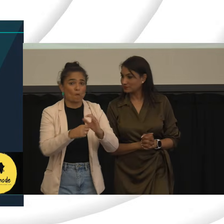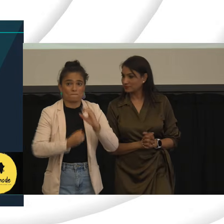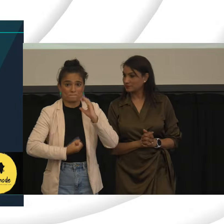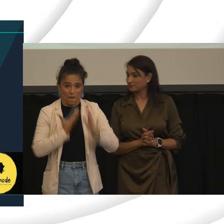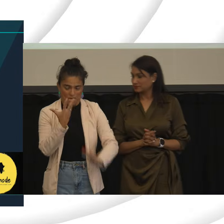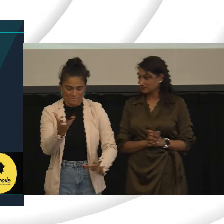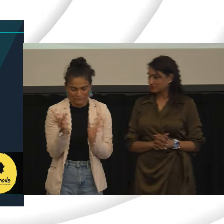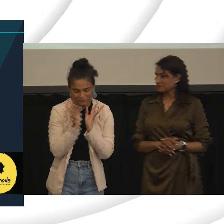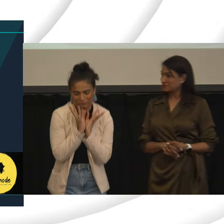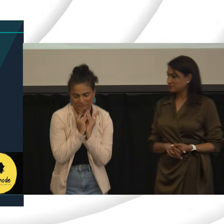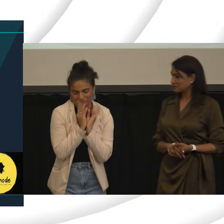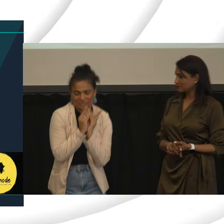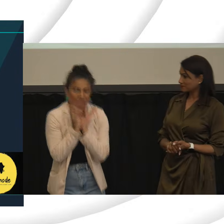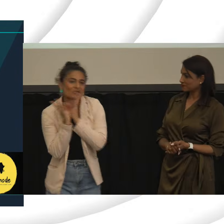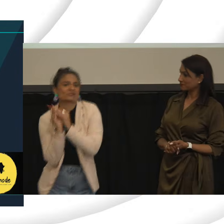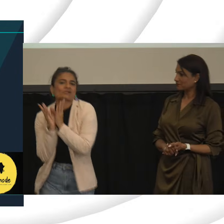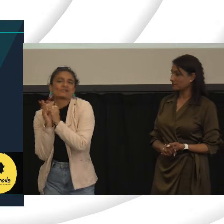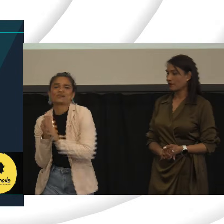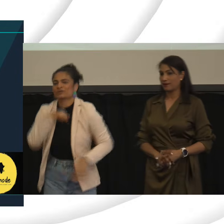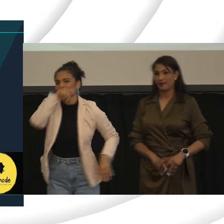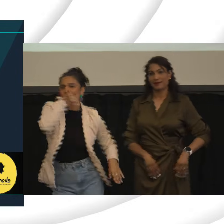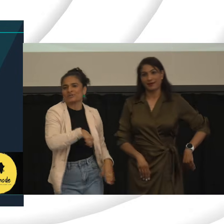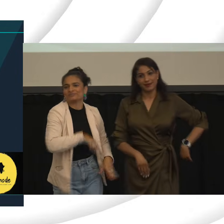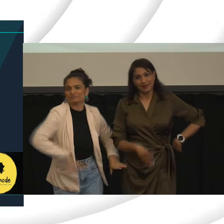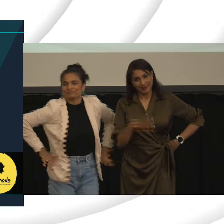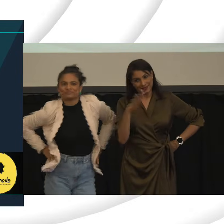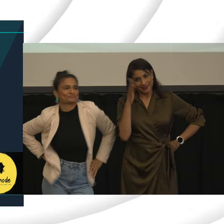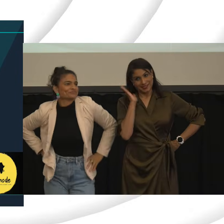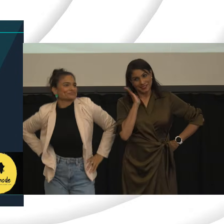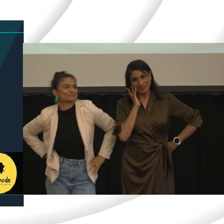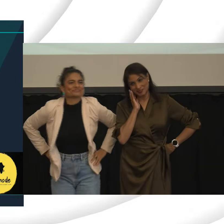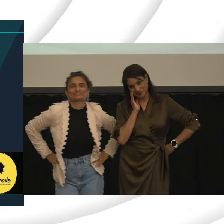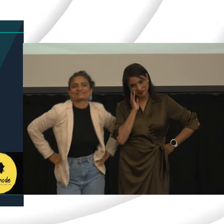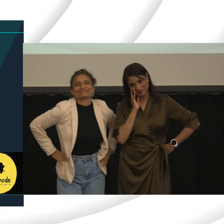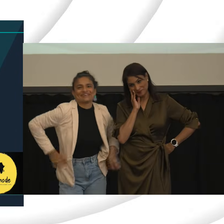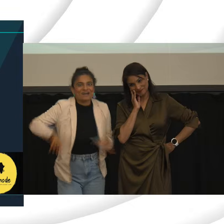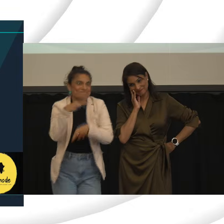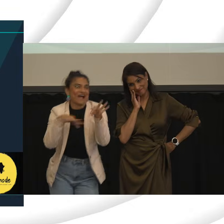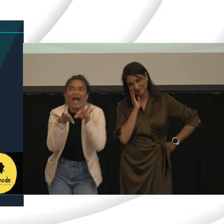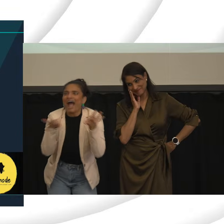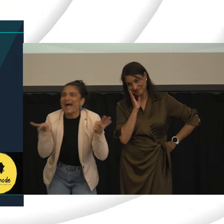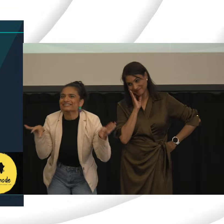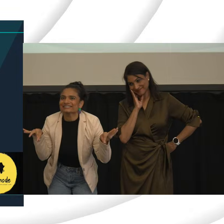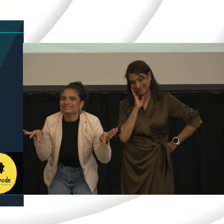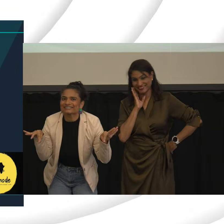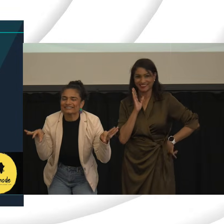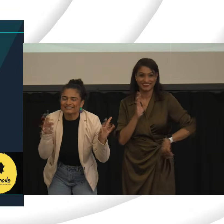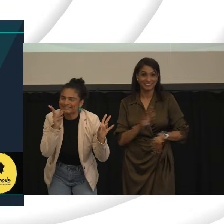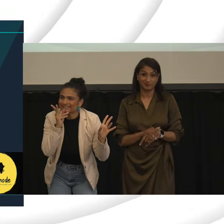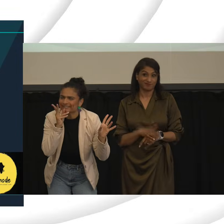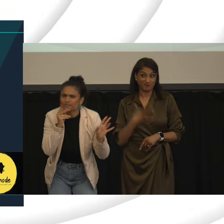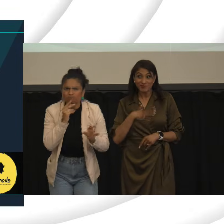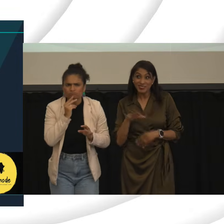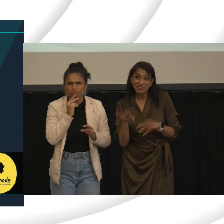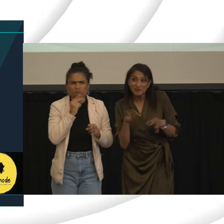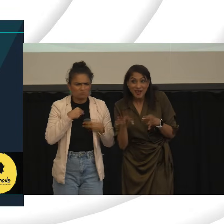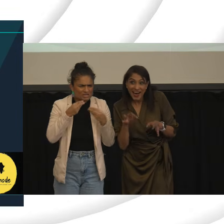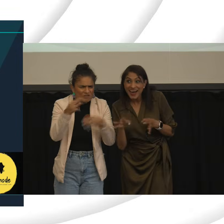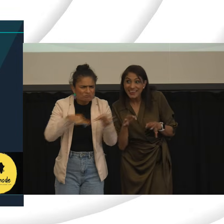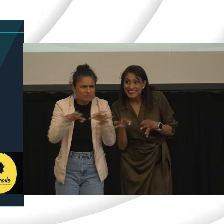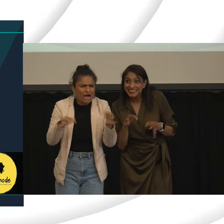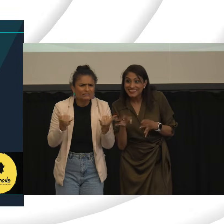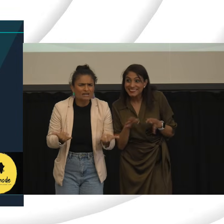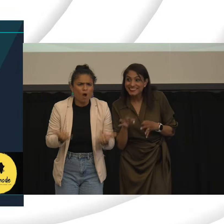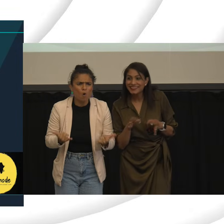Before we show the poem. So before we say the poem and pose and be all happy about everything, we still have one more prize